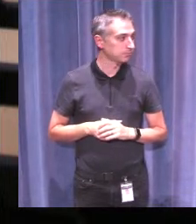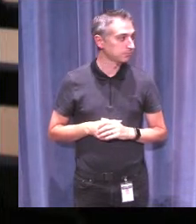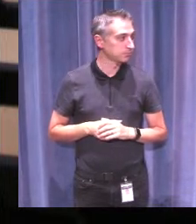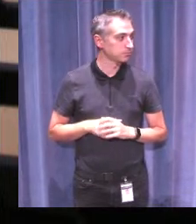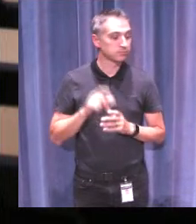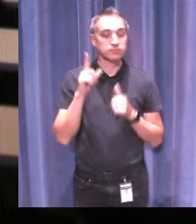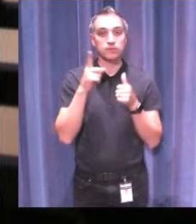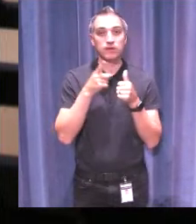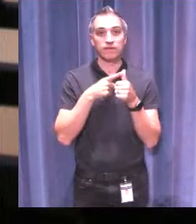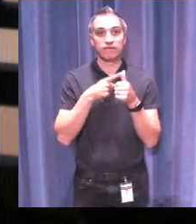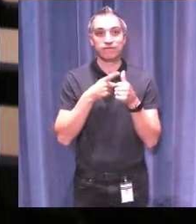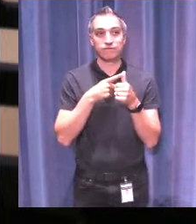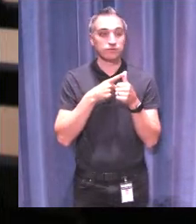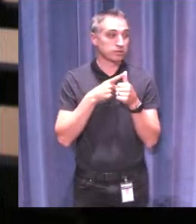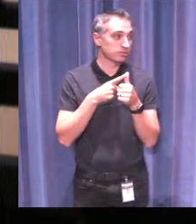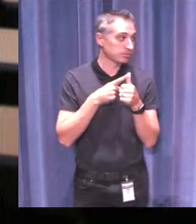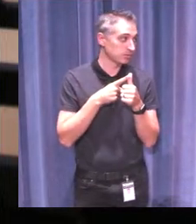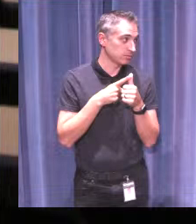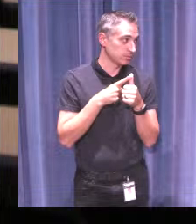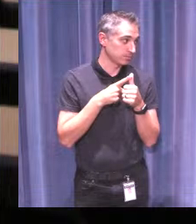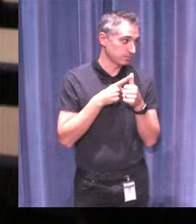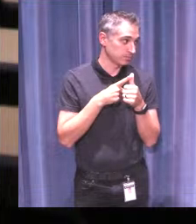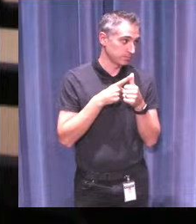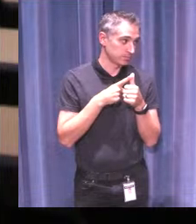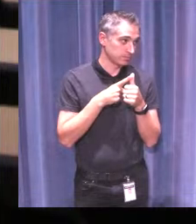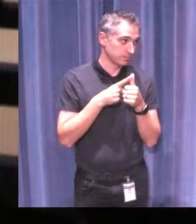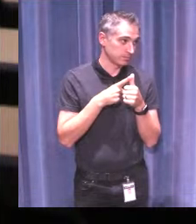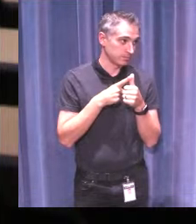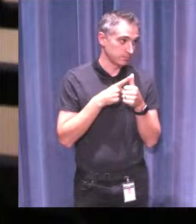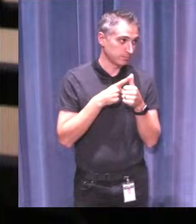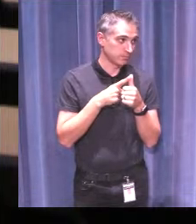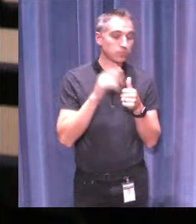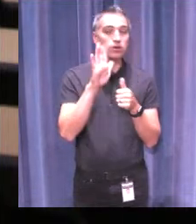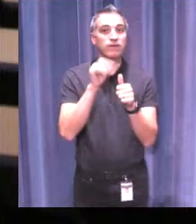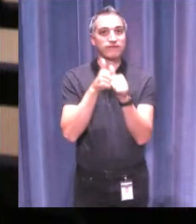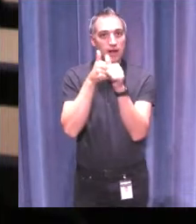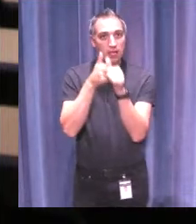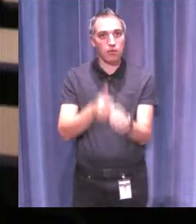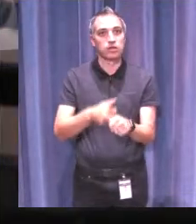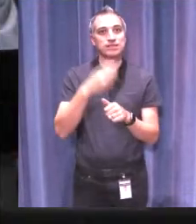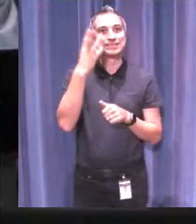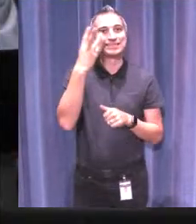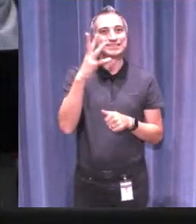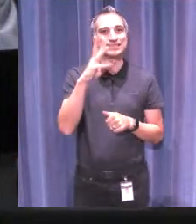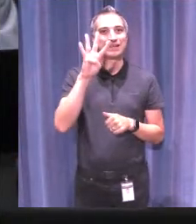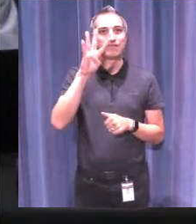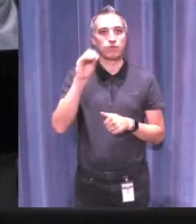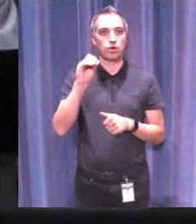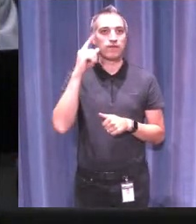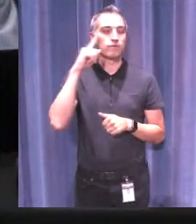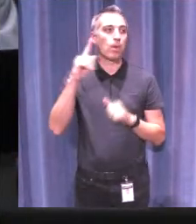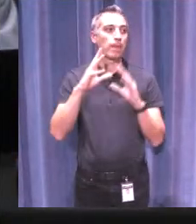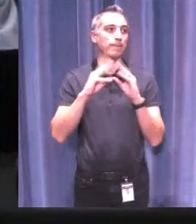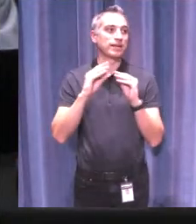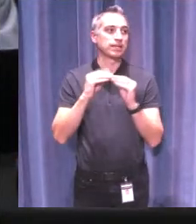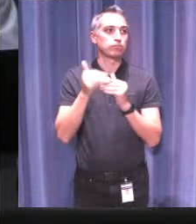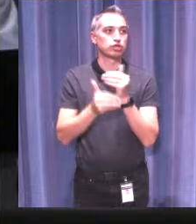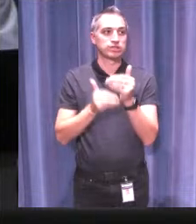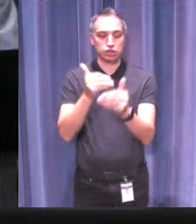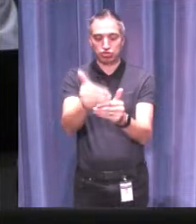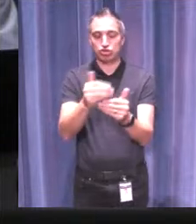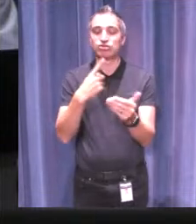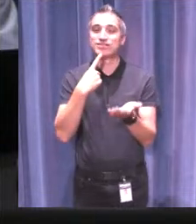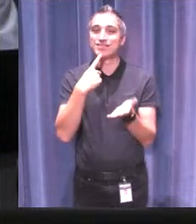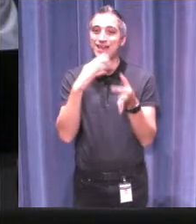The first Okay. comment that has, sorry, go ahead. In accordance with Section 1640 of the Meeting Procedure Board Policy